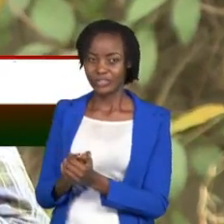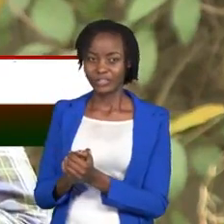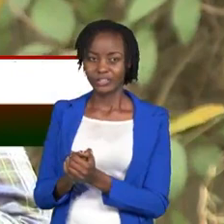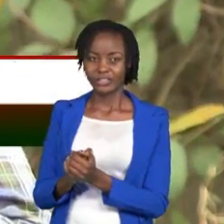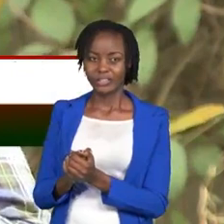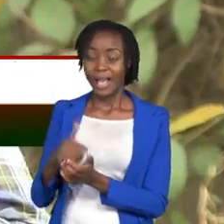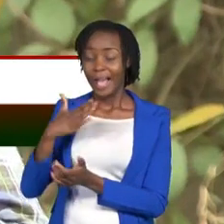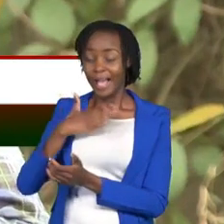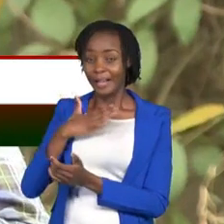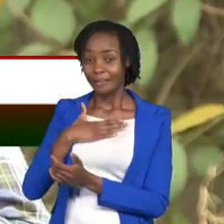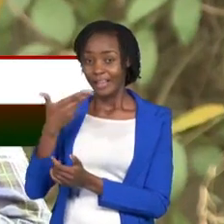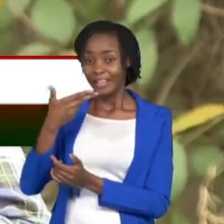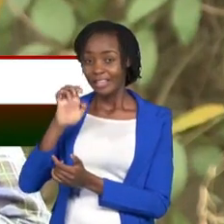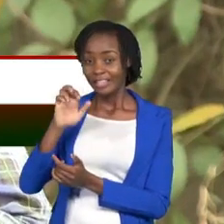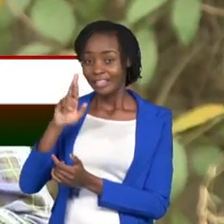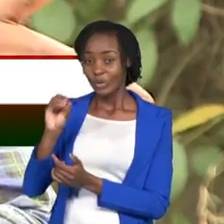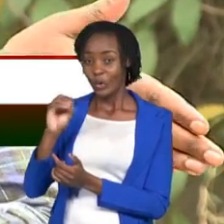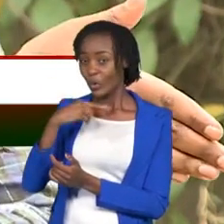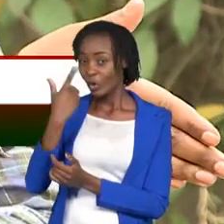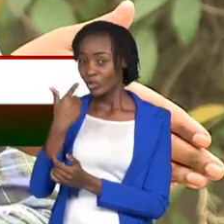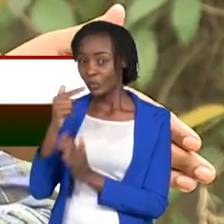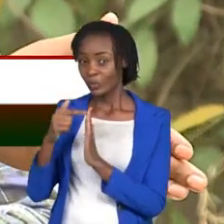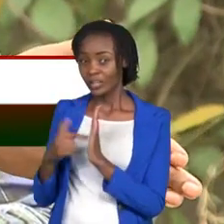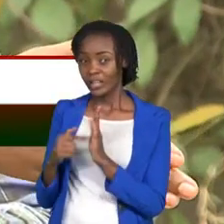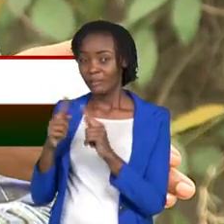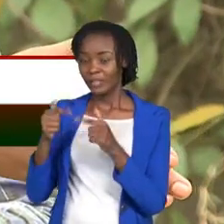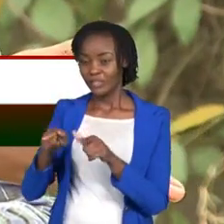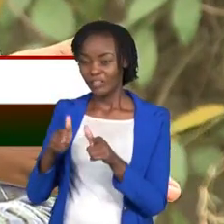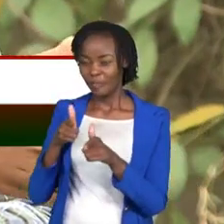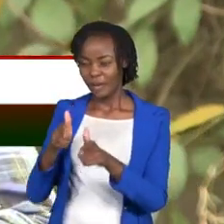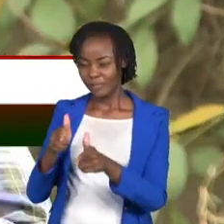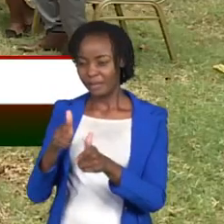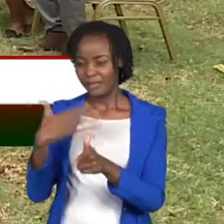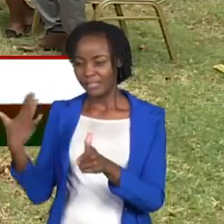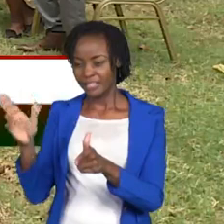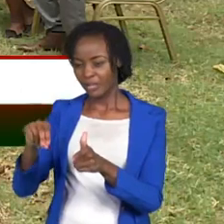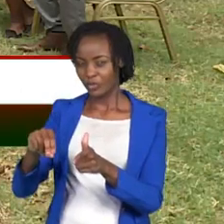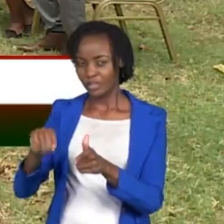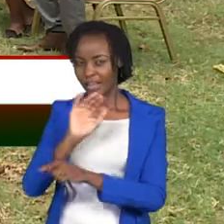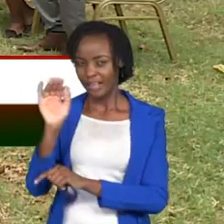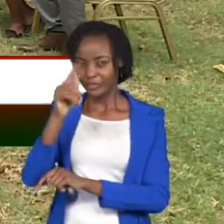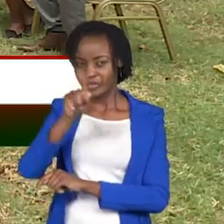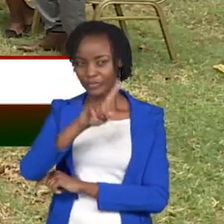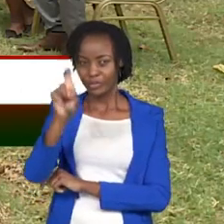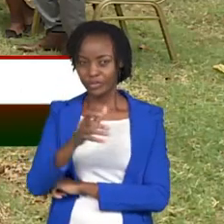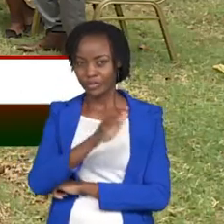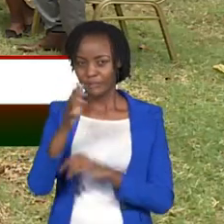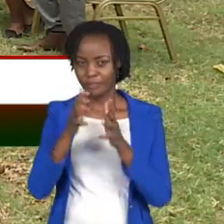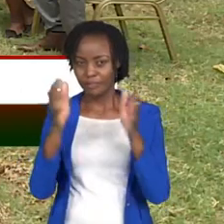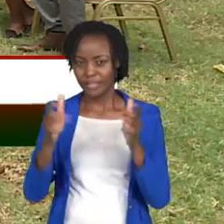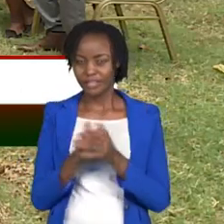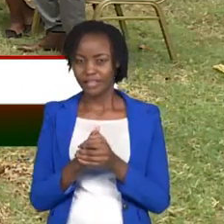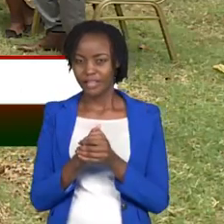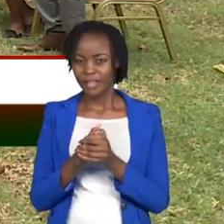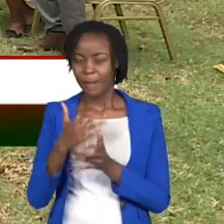who your hero is and explaining why, you attack something that is not. So the question is, who is my